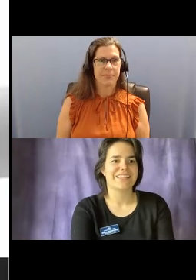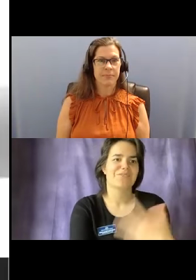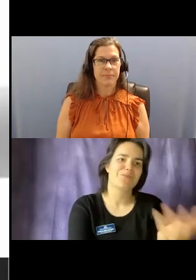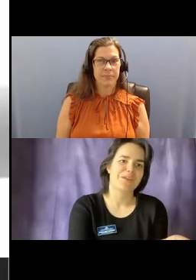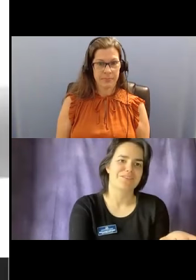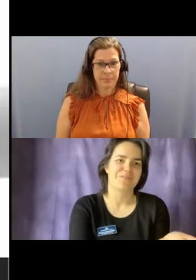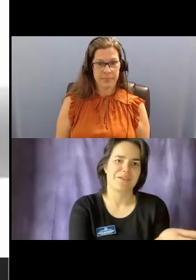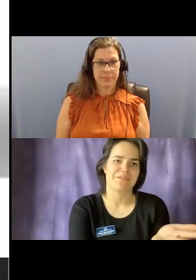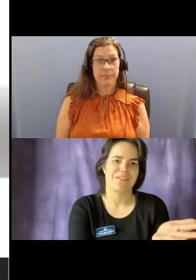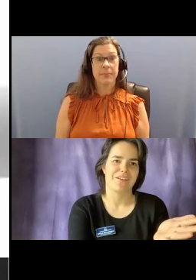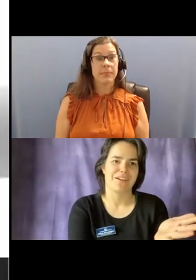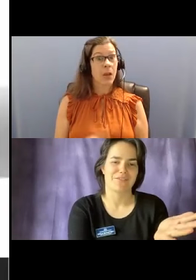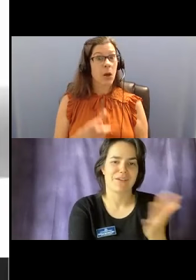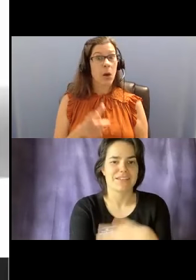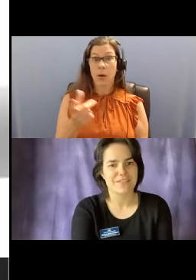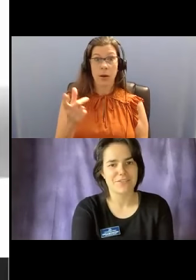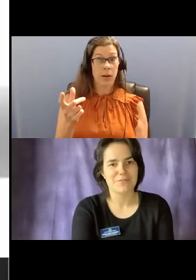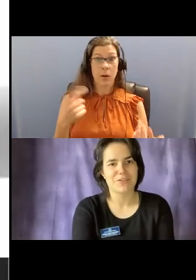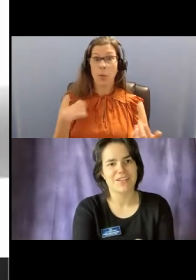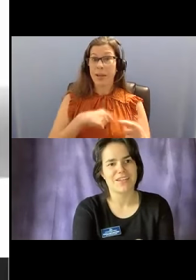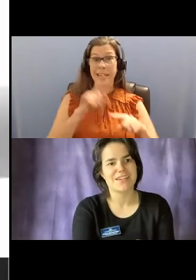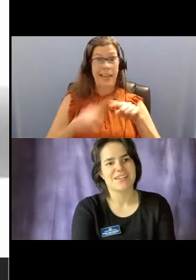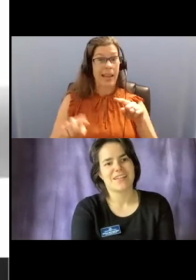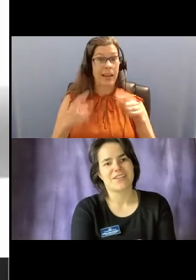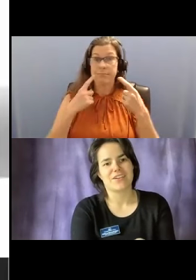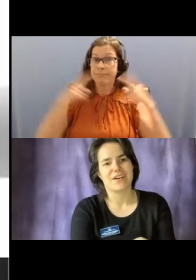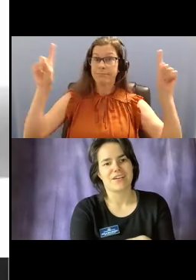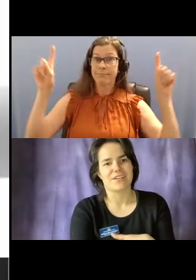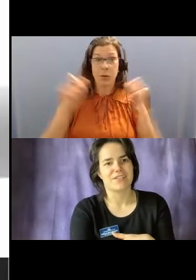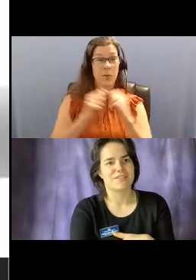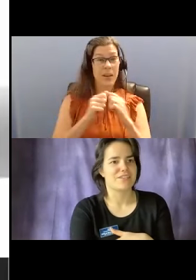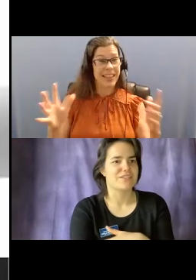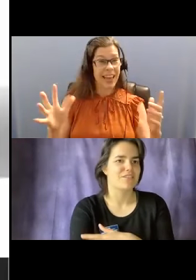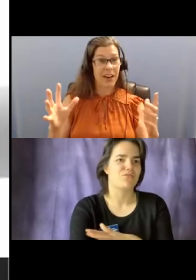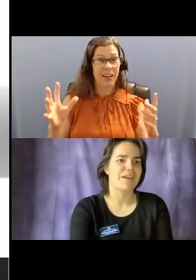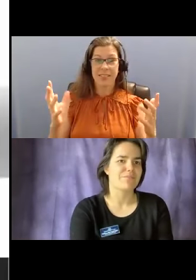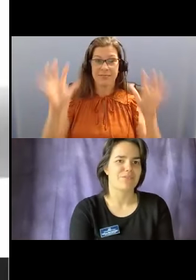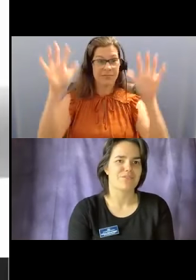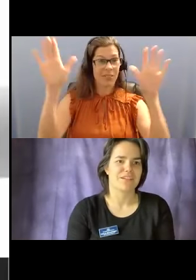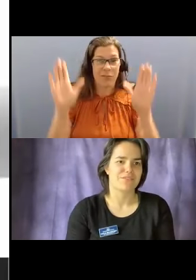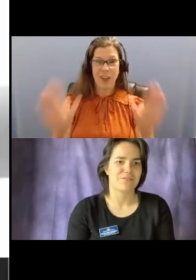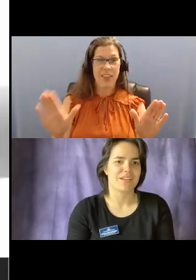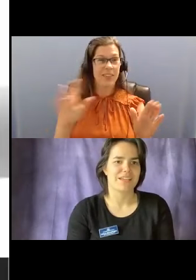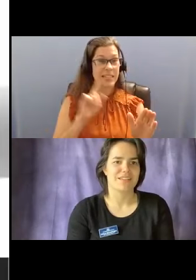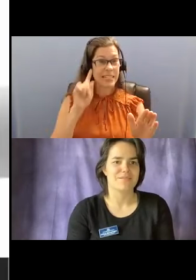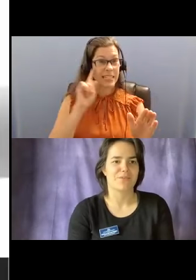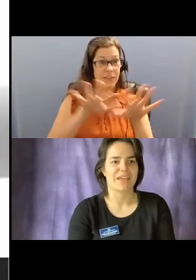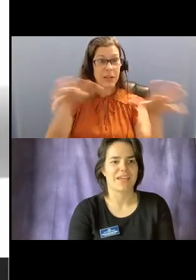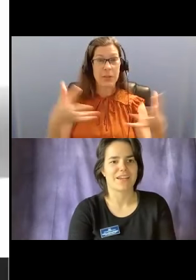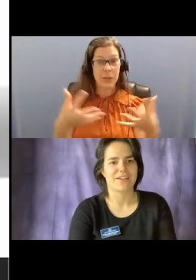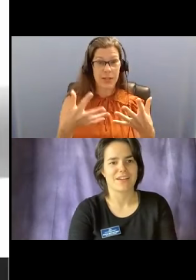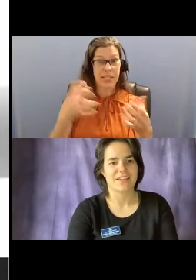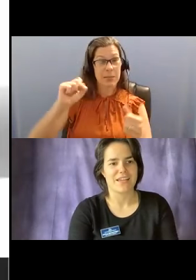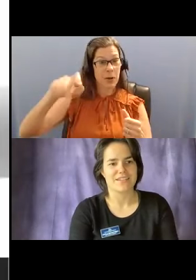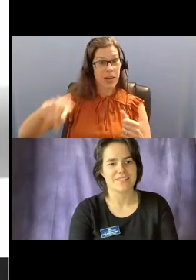And then who would we also be without our thriving deaf community? There is a great, beautiful deaf community in